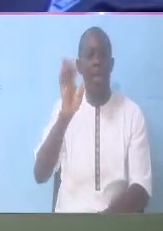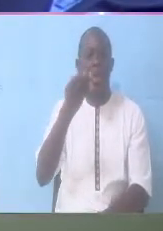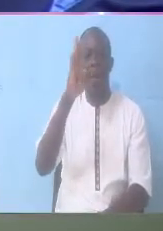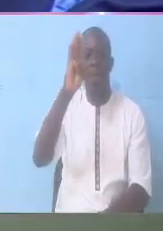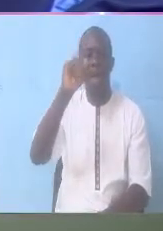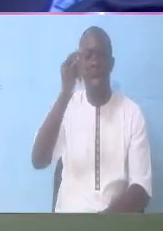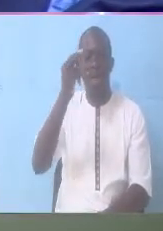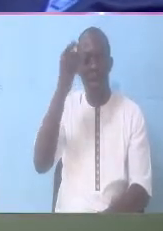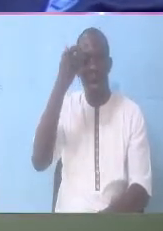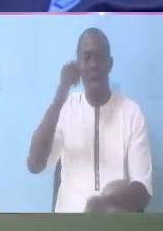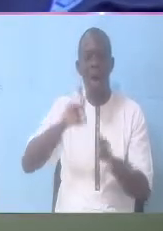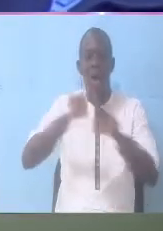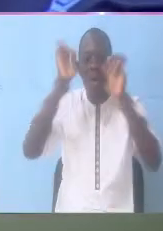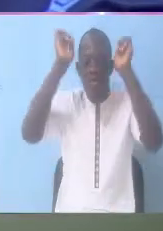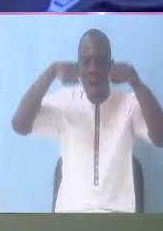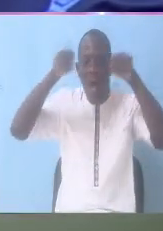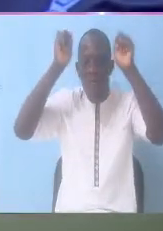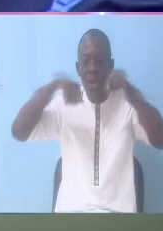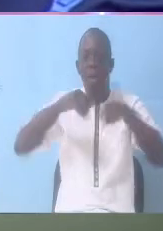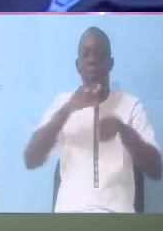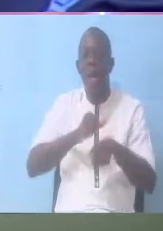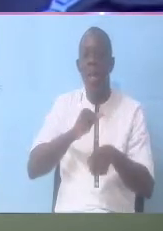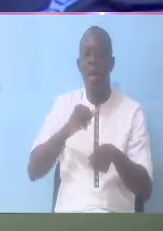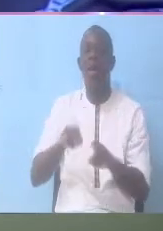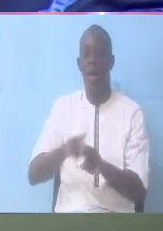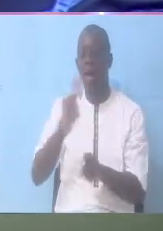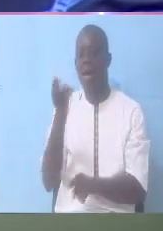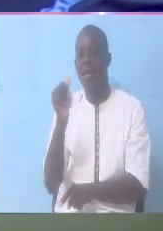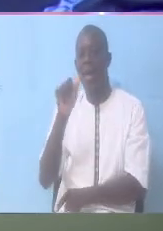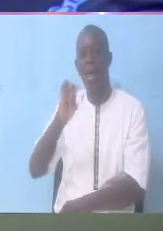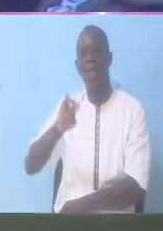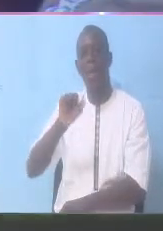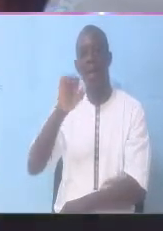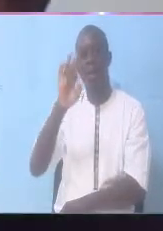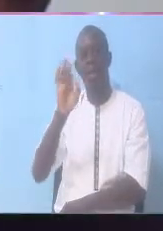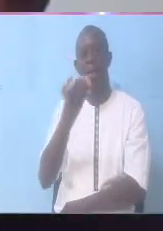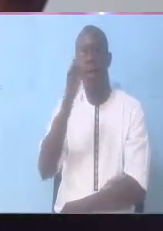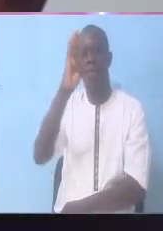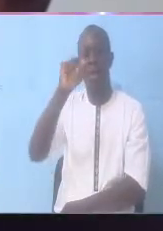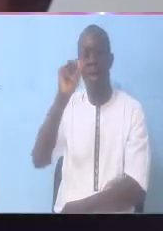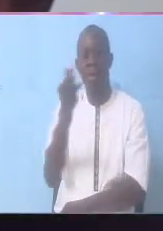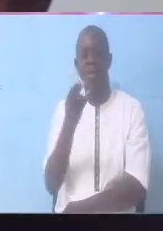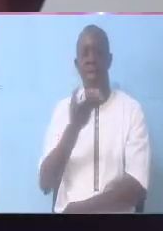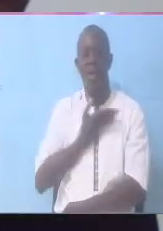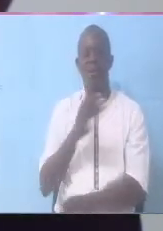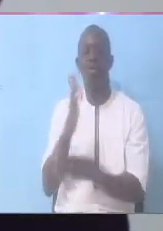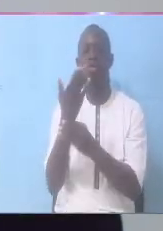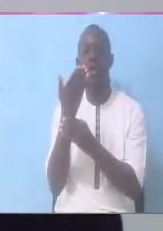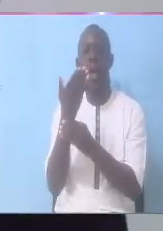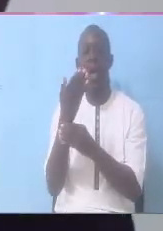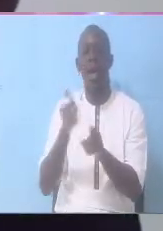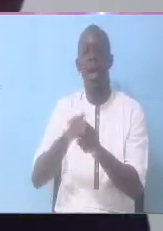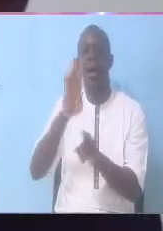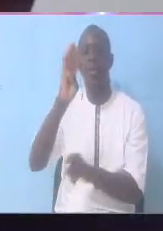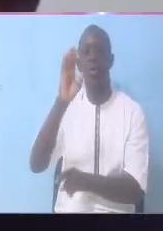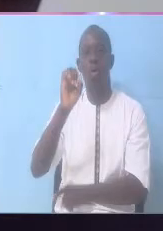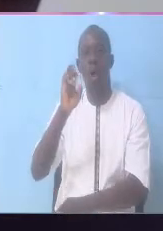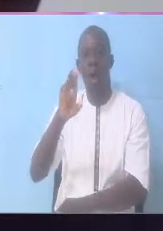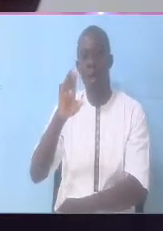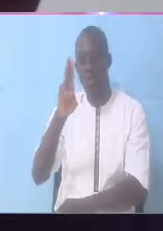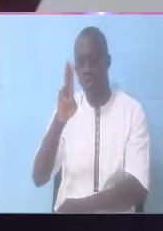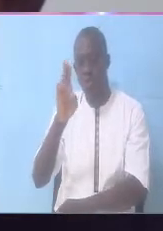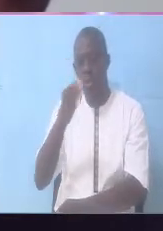Jibari. Ahmad Ba. Ahmad Ba. Ahmad Ba. Dr. Boro Suso. Dr. Boro